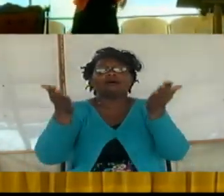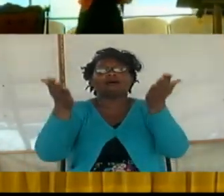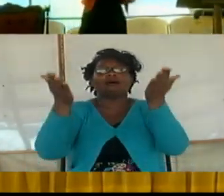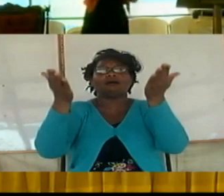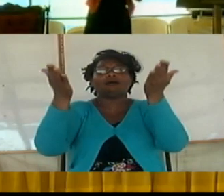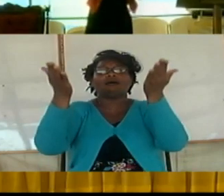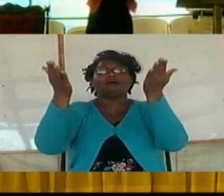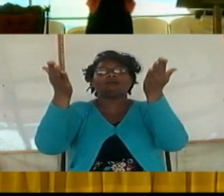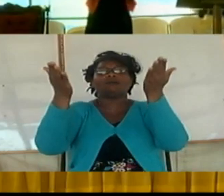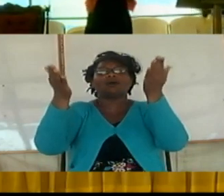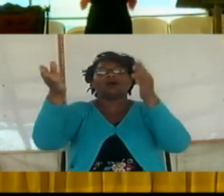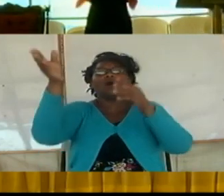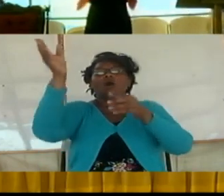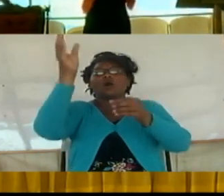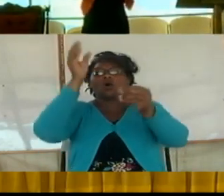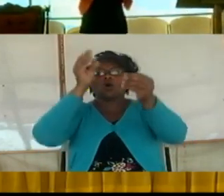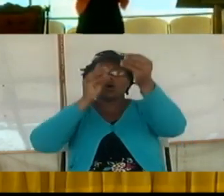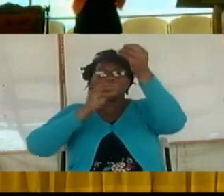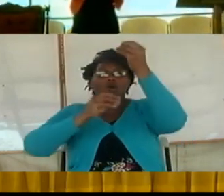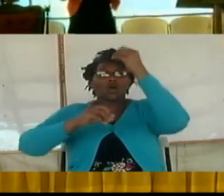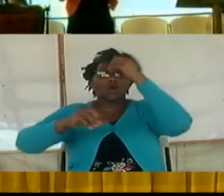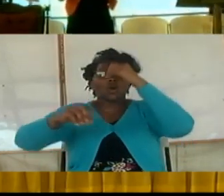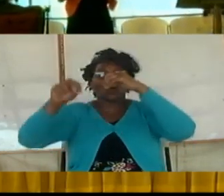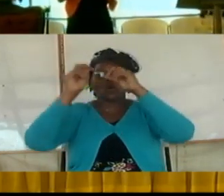Jesus. Went to Calvary,